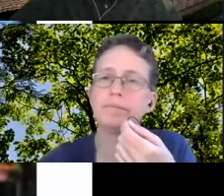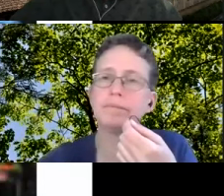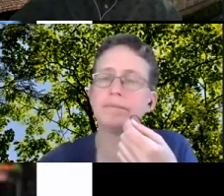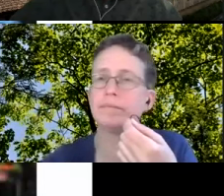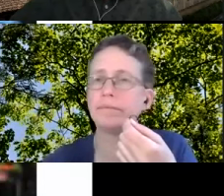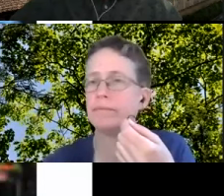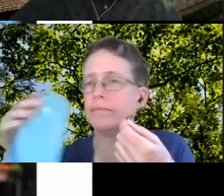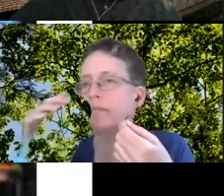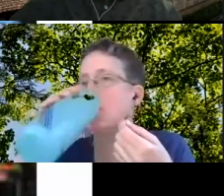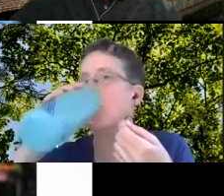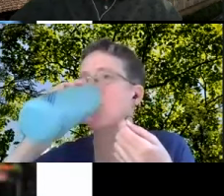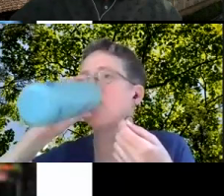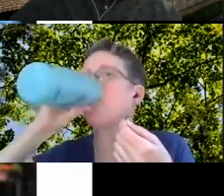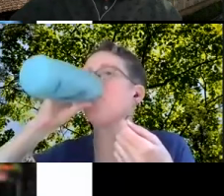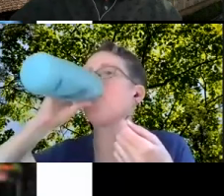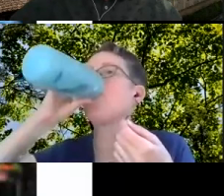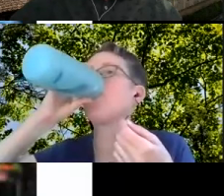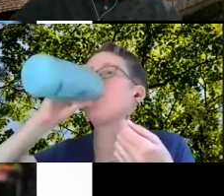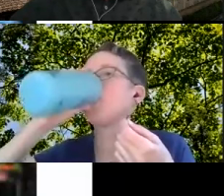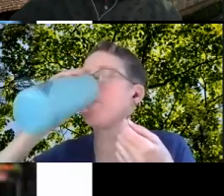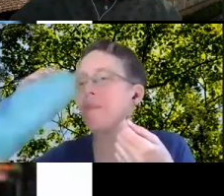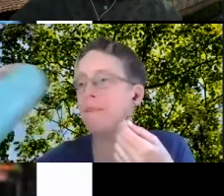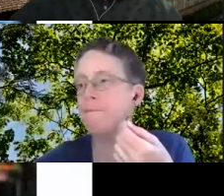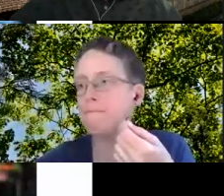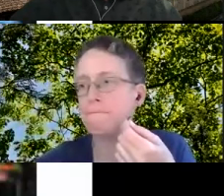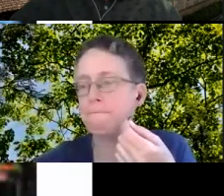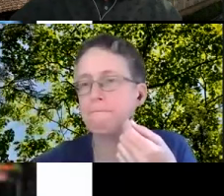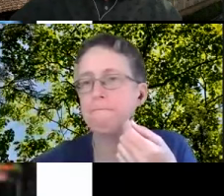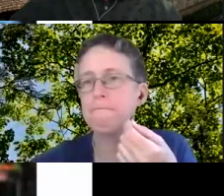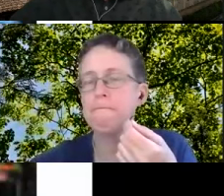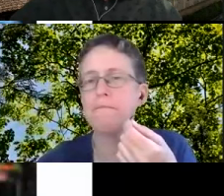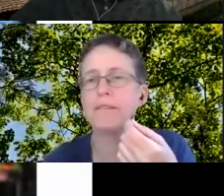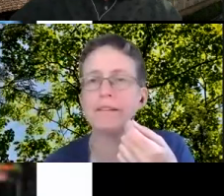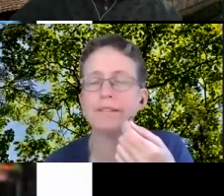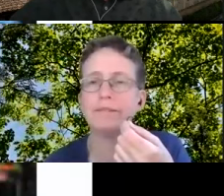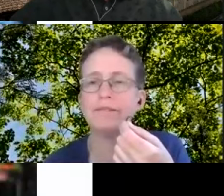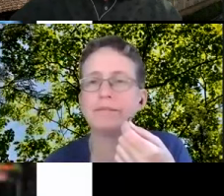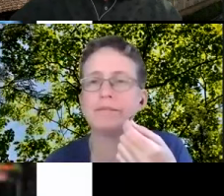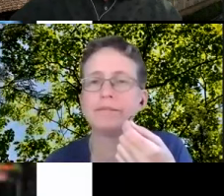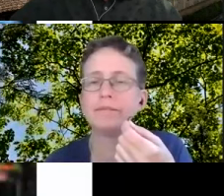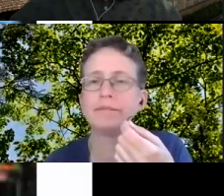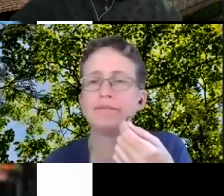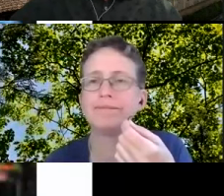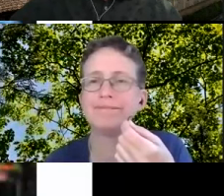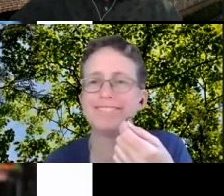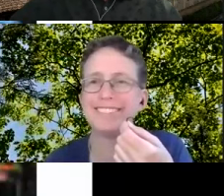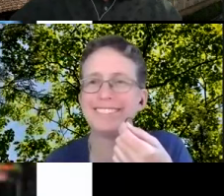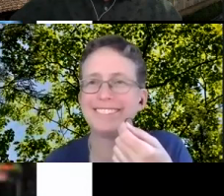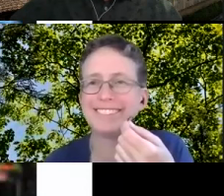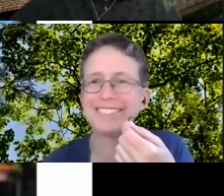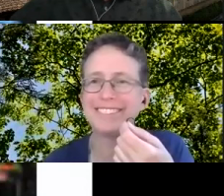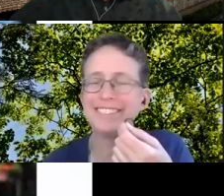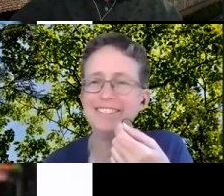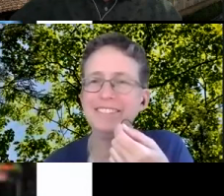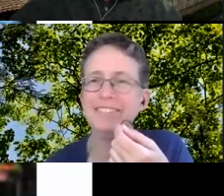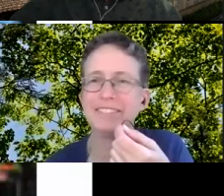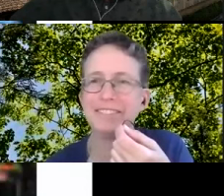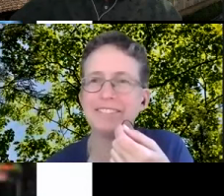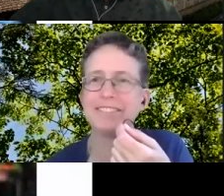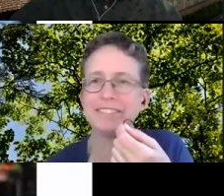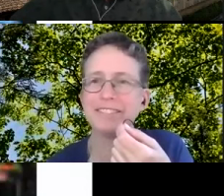It's never as simple as you would think. If anyone has ever been to a town council meeting or city council meeting, they know